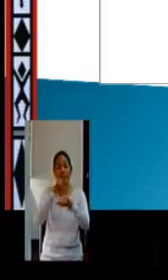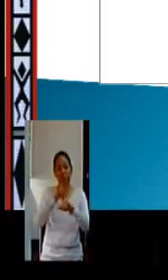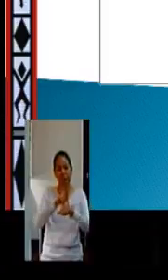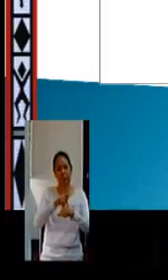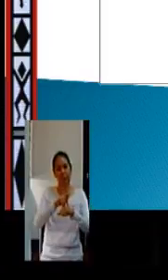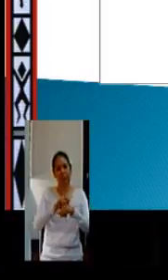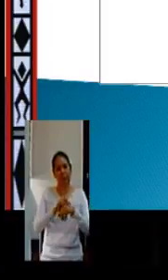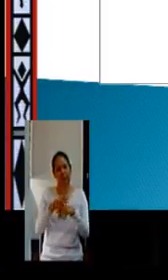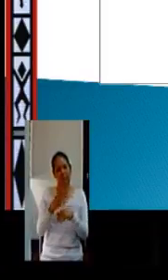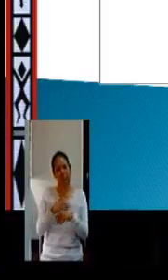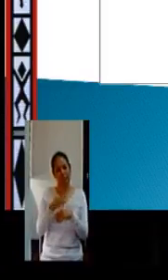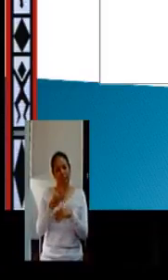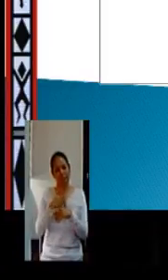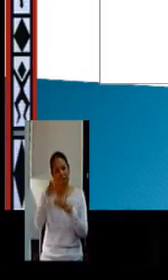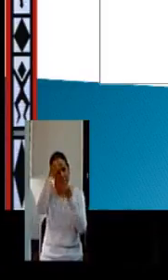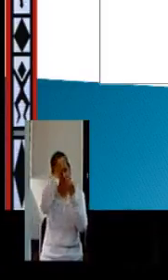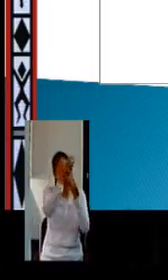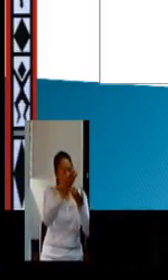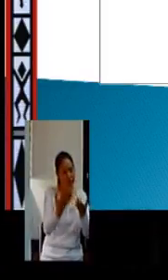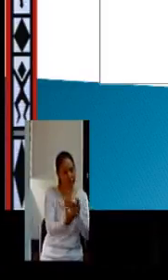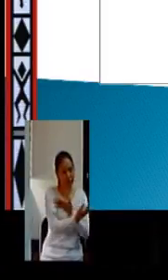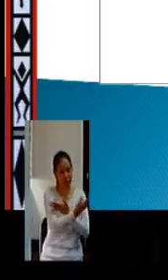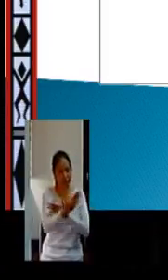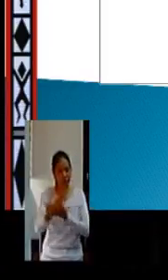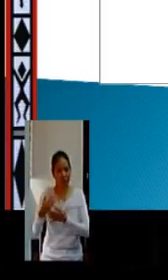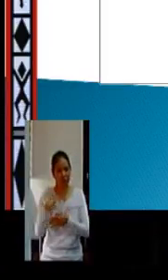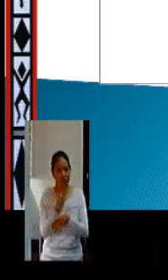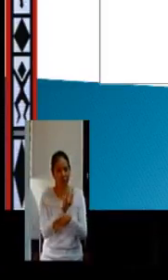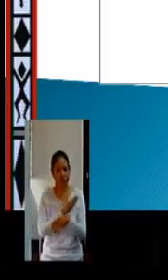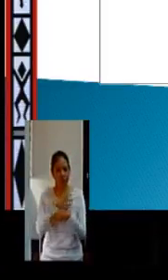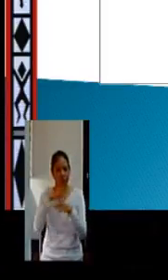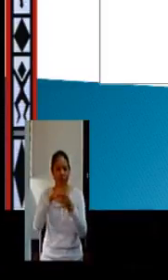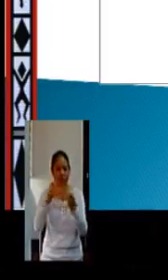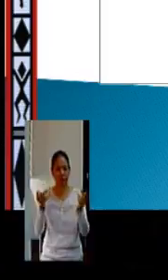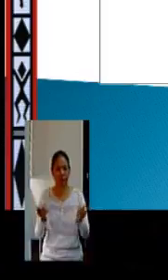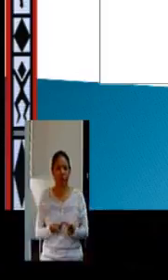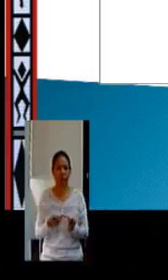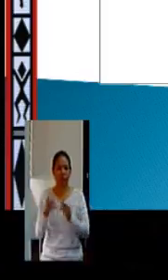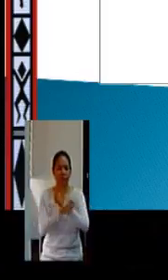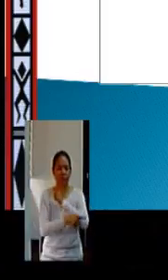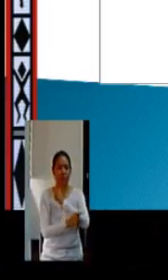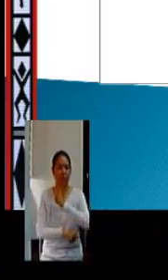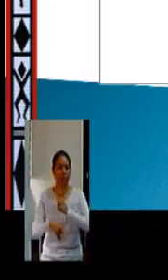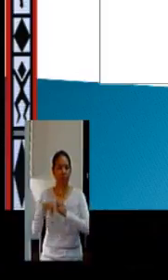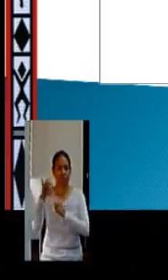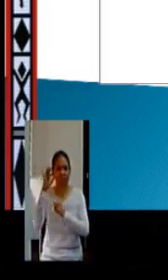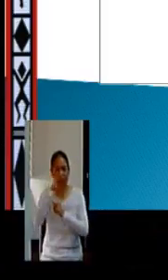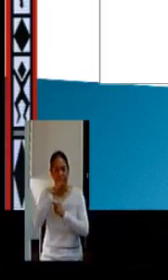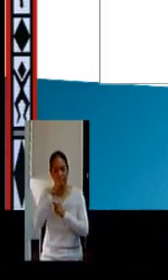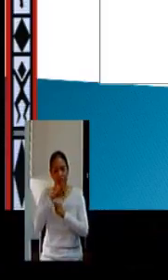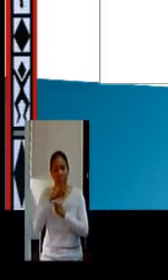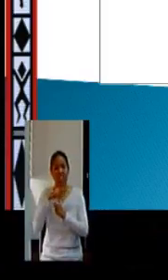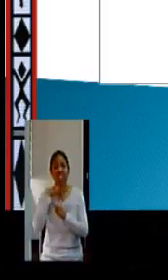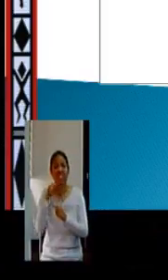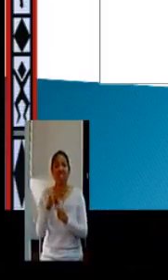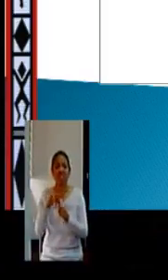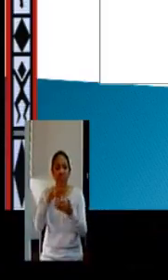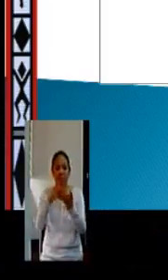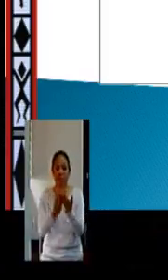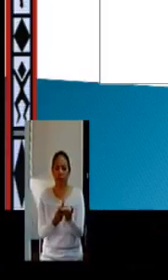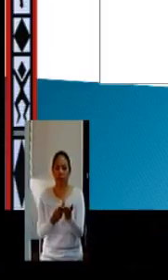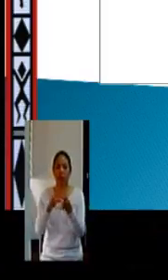would like to inform everybody that our place, the province of Ifugao, is not a part of Baguio, as misconception